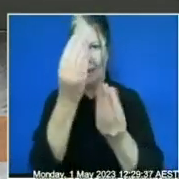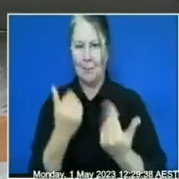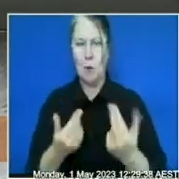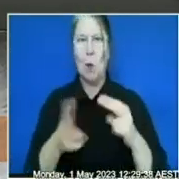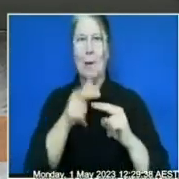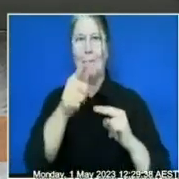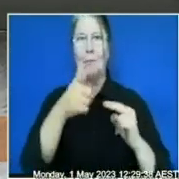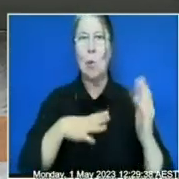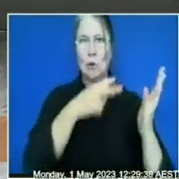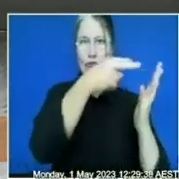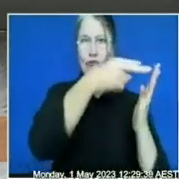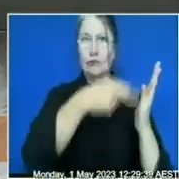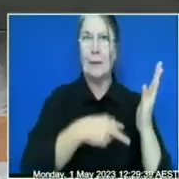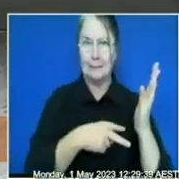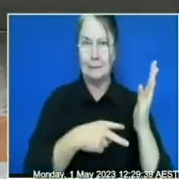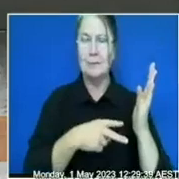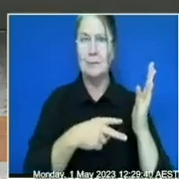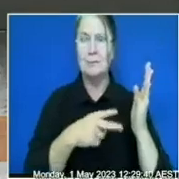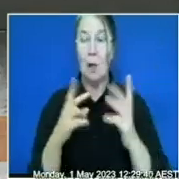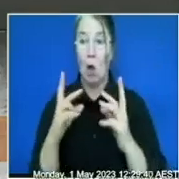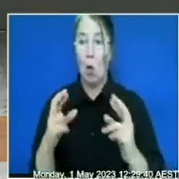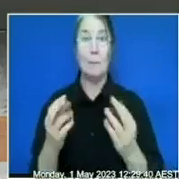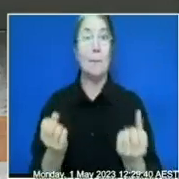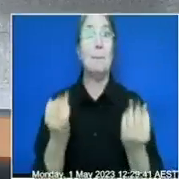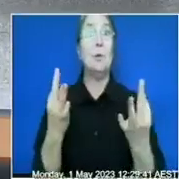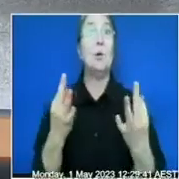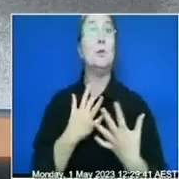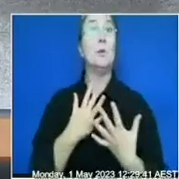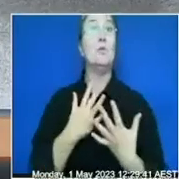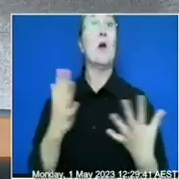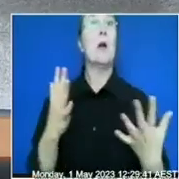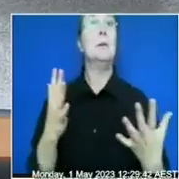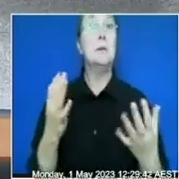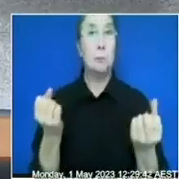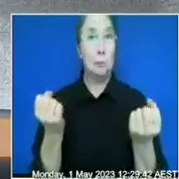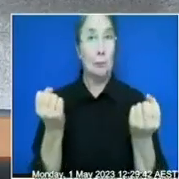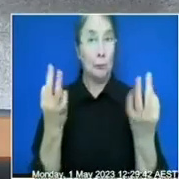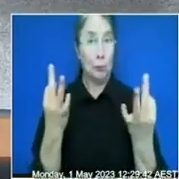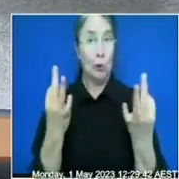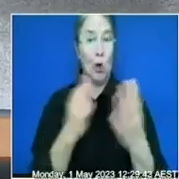is doing. Would that be fair to say? No major surprises, no.